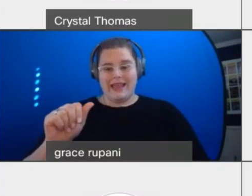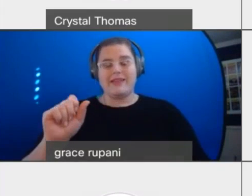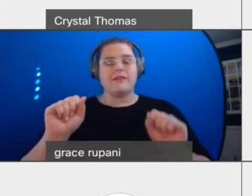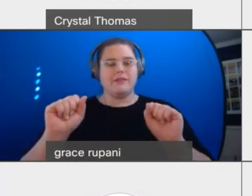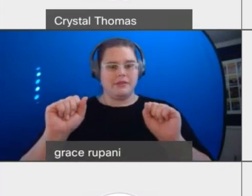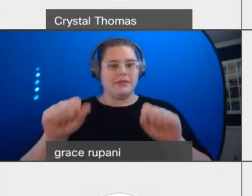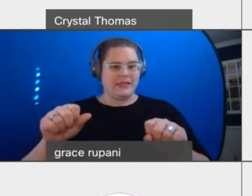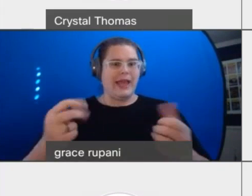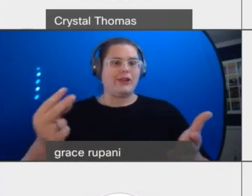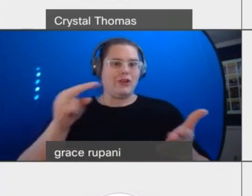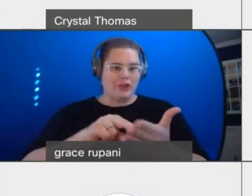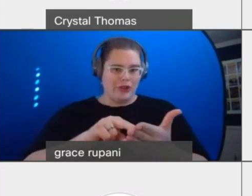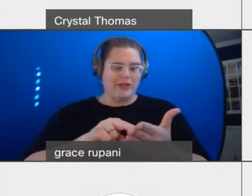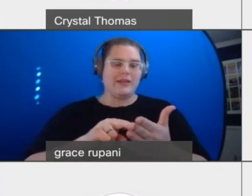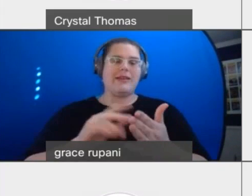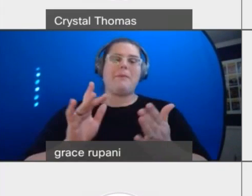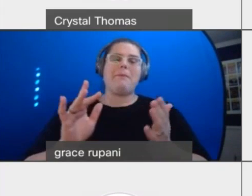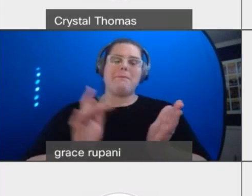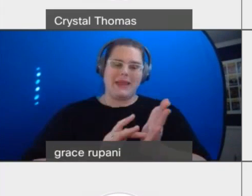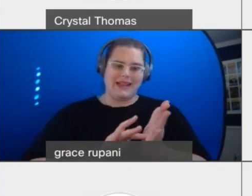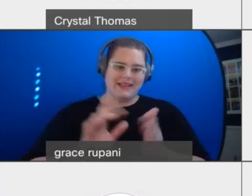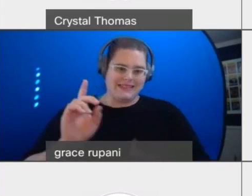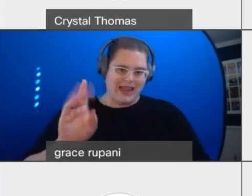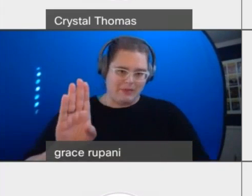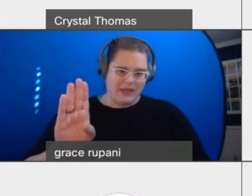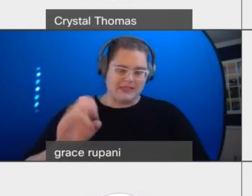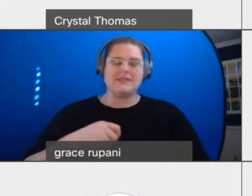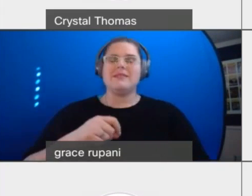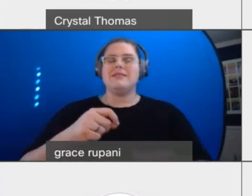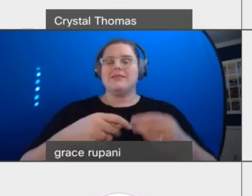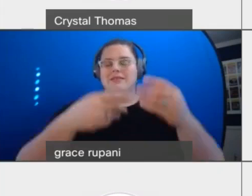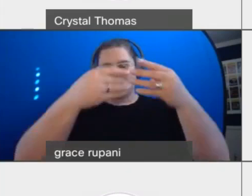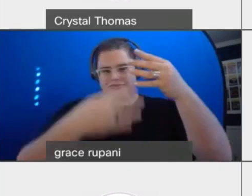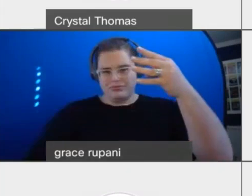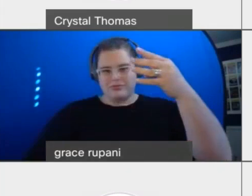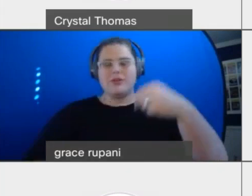a medical database of real-time records,